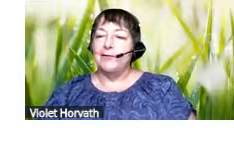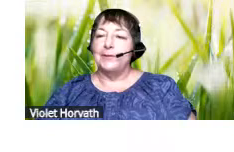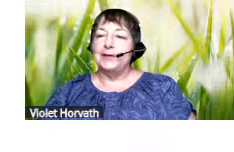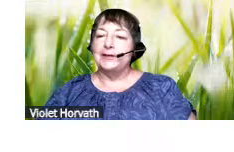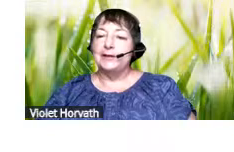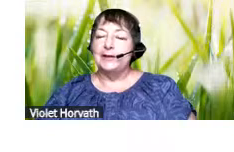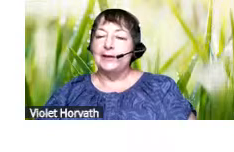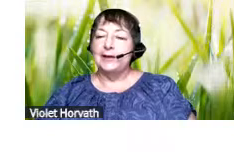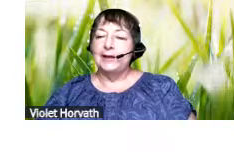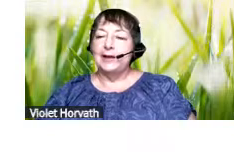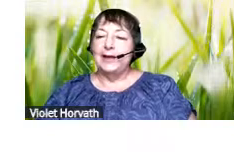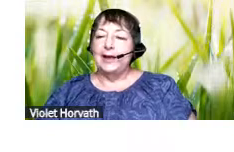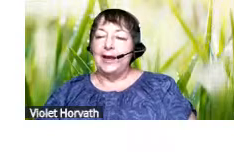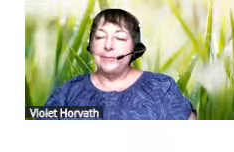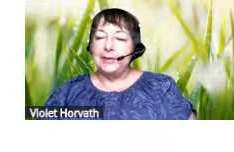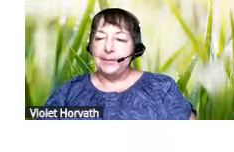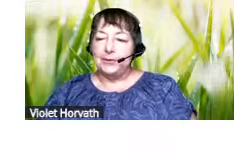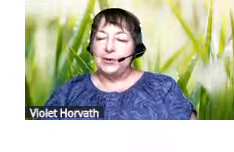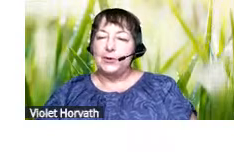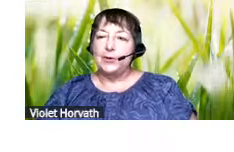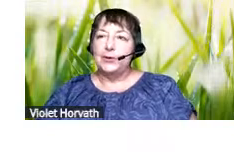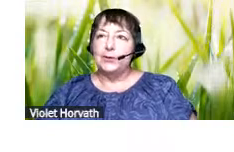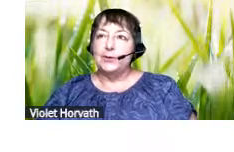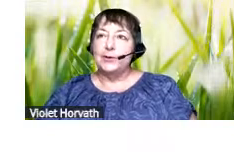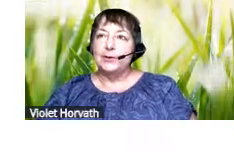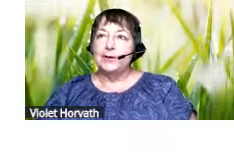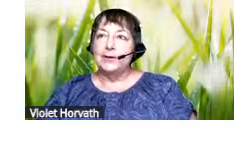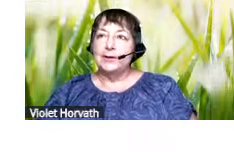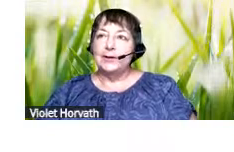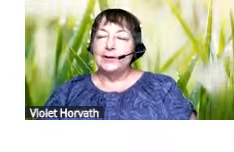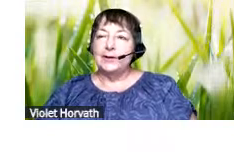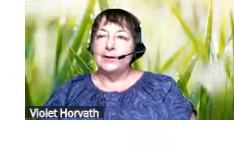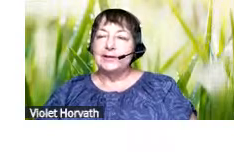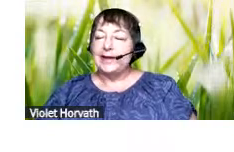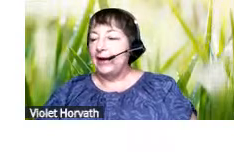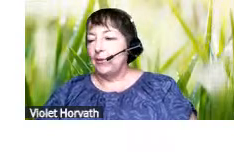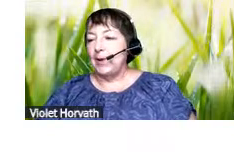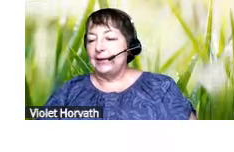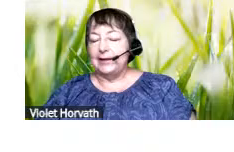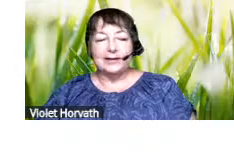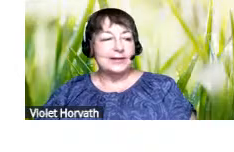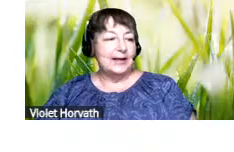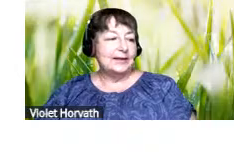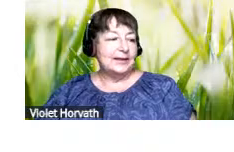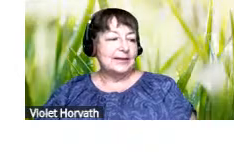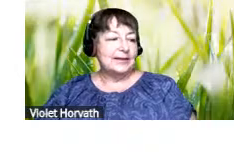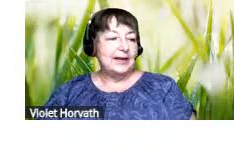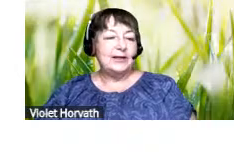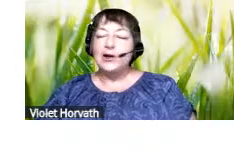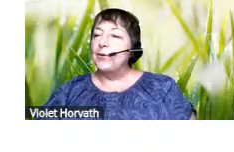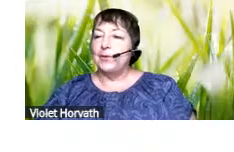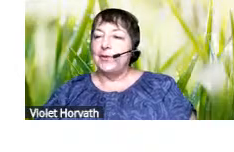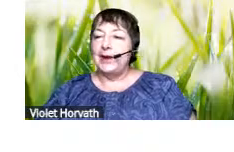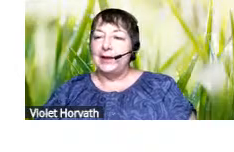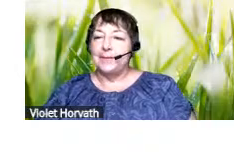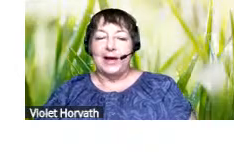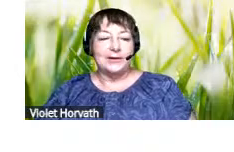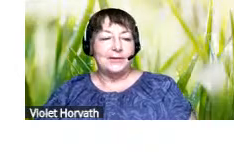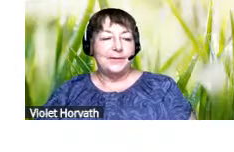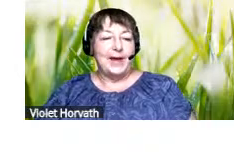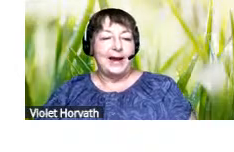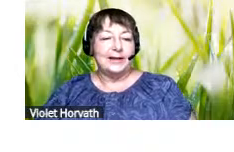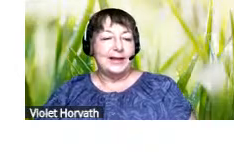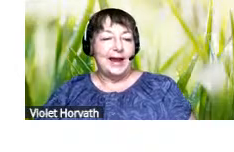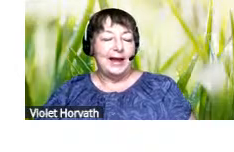the government. And people who say or write things like this, they don't think